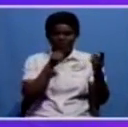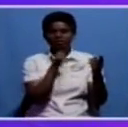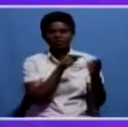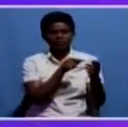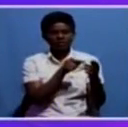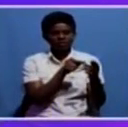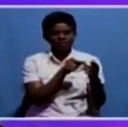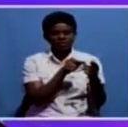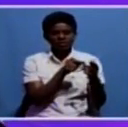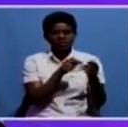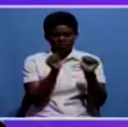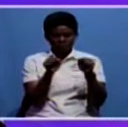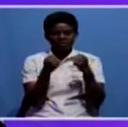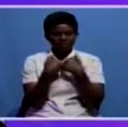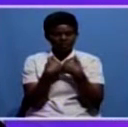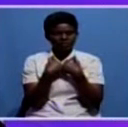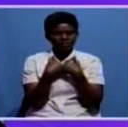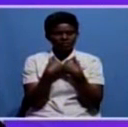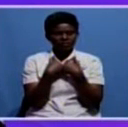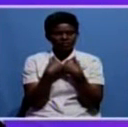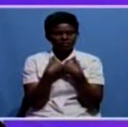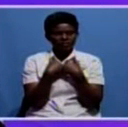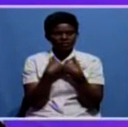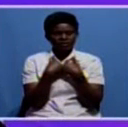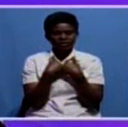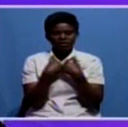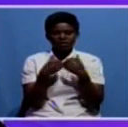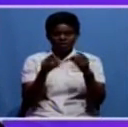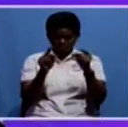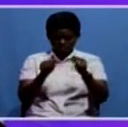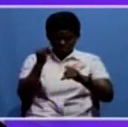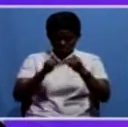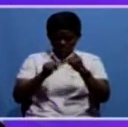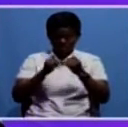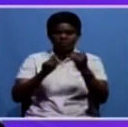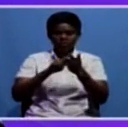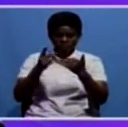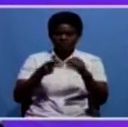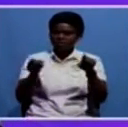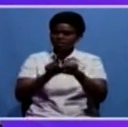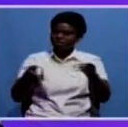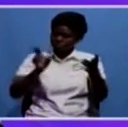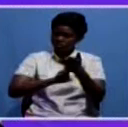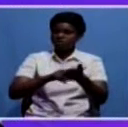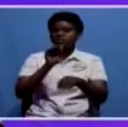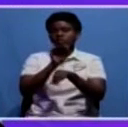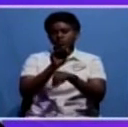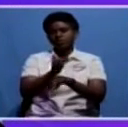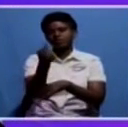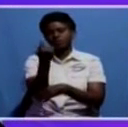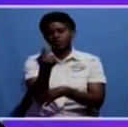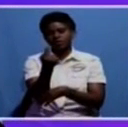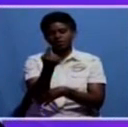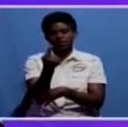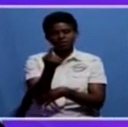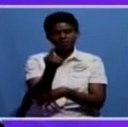know, so that we have this. And as we come to the end of this program, I really would like to emphasize one thing once again.